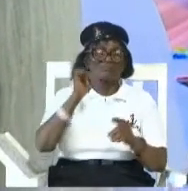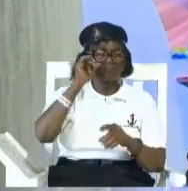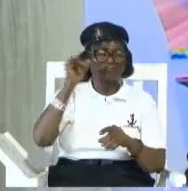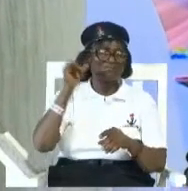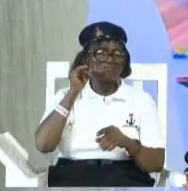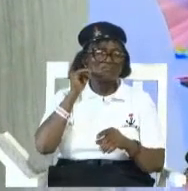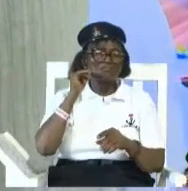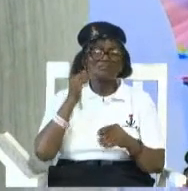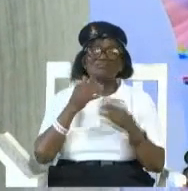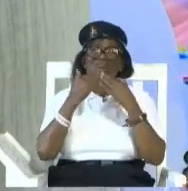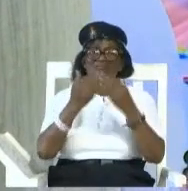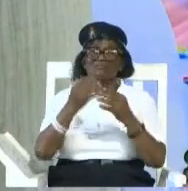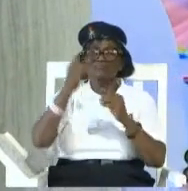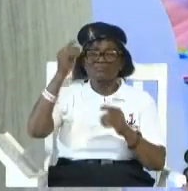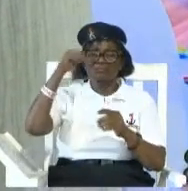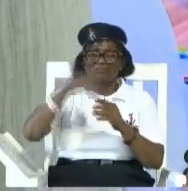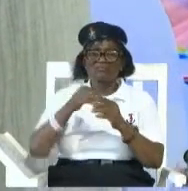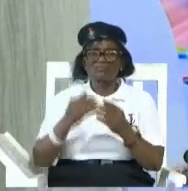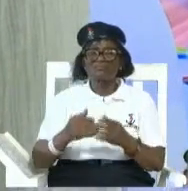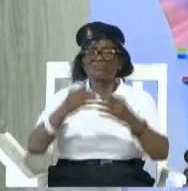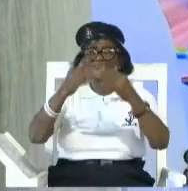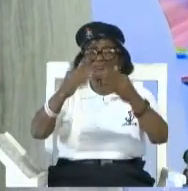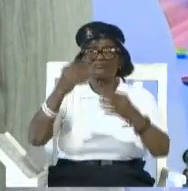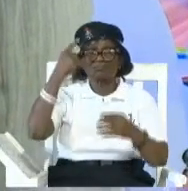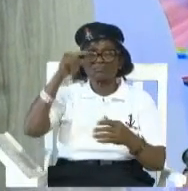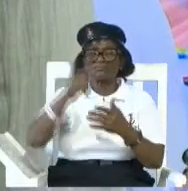Thank you in advance for what we yet do.